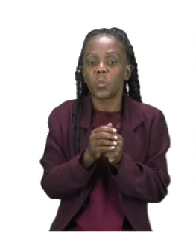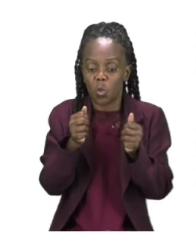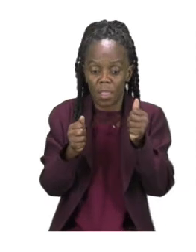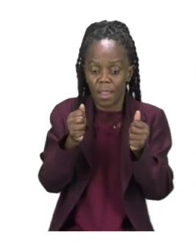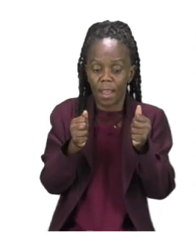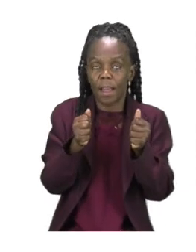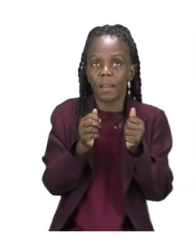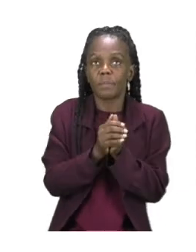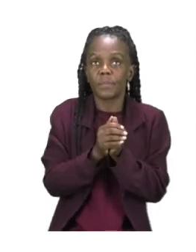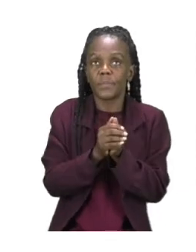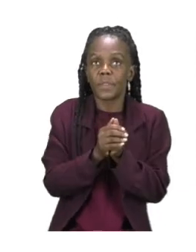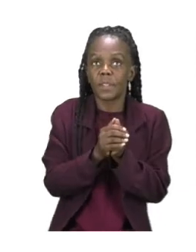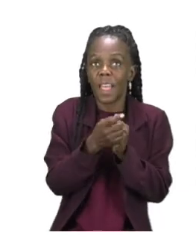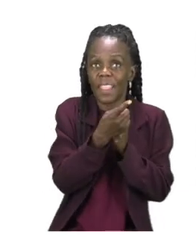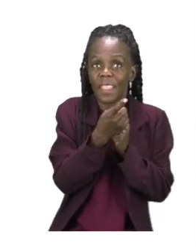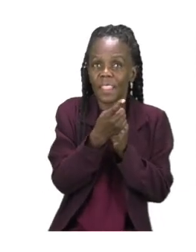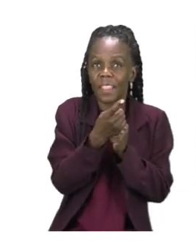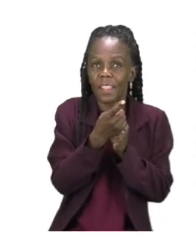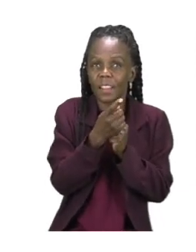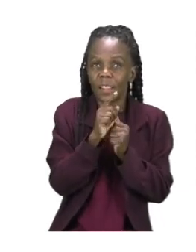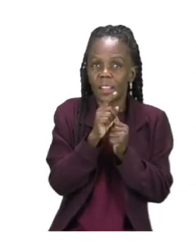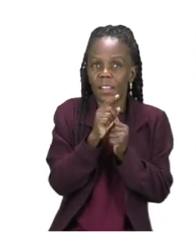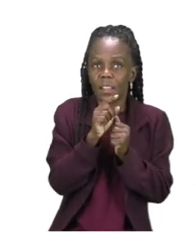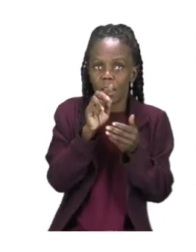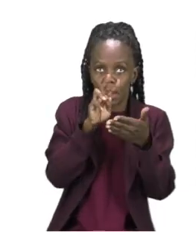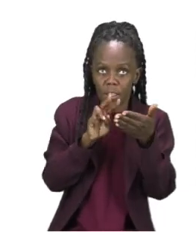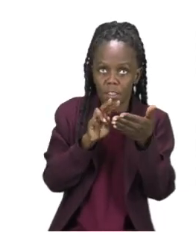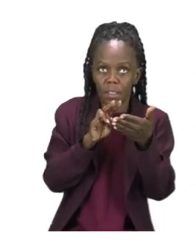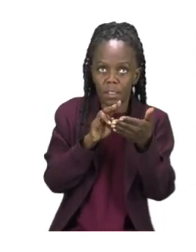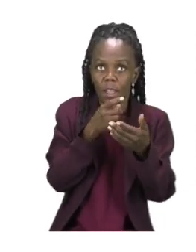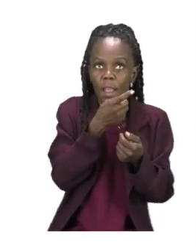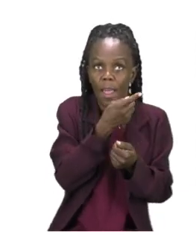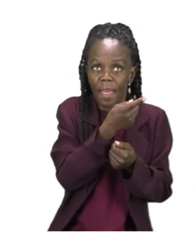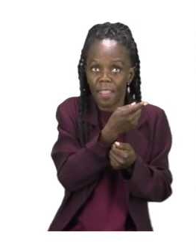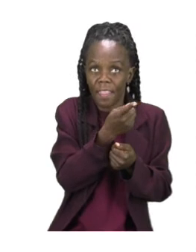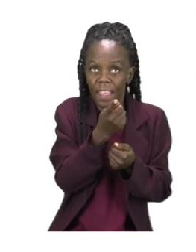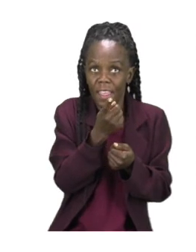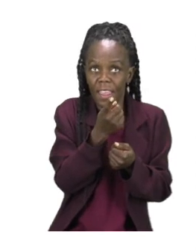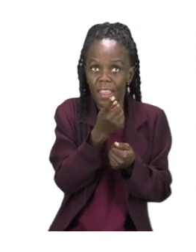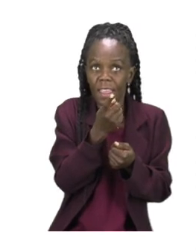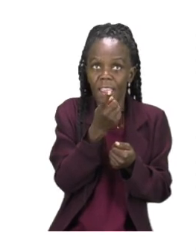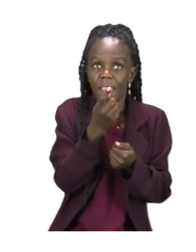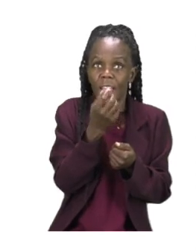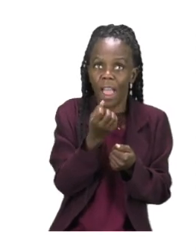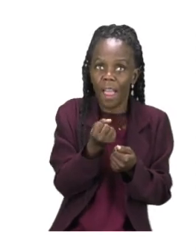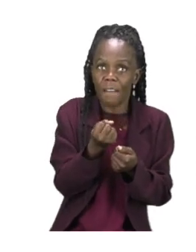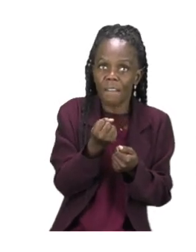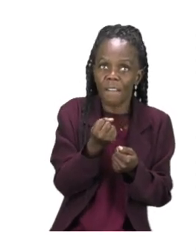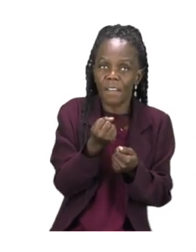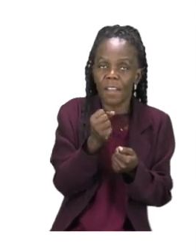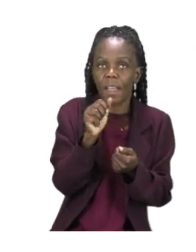have a car. Let's read the sentence again. They